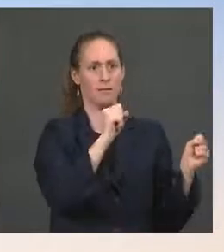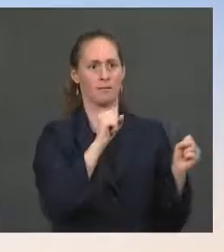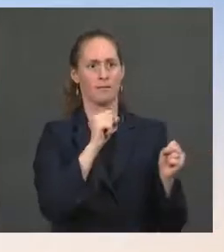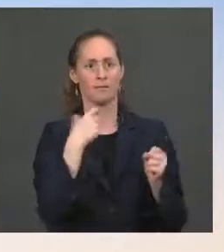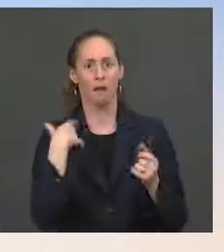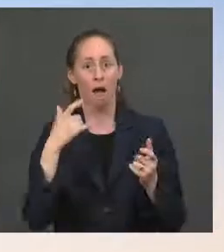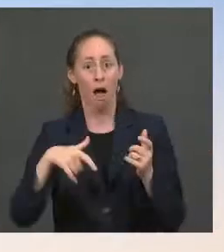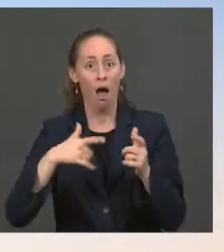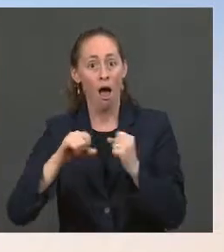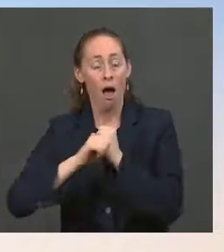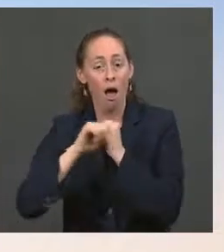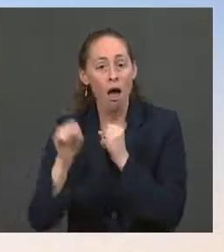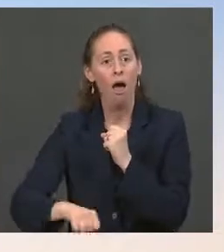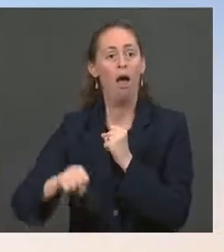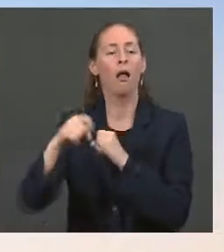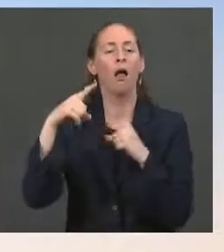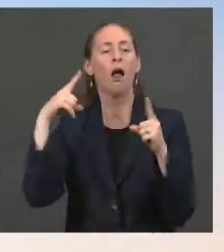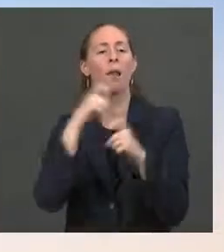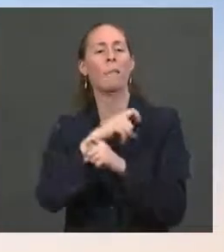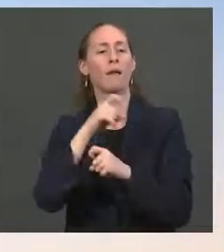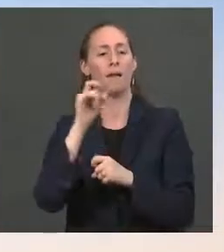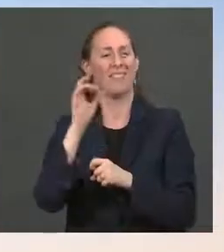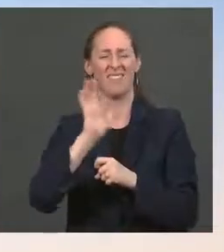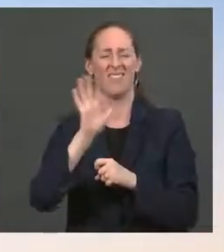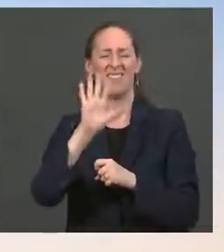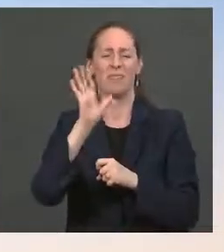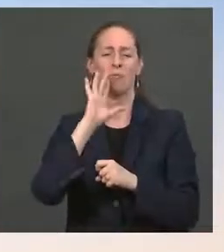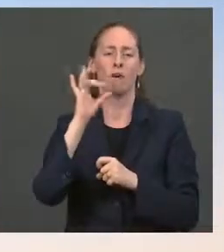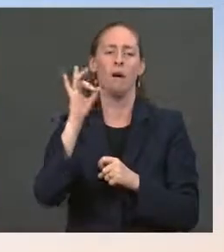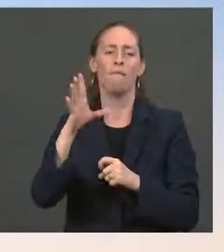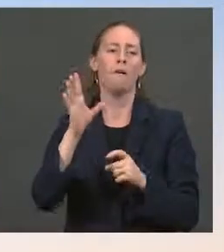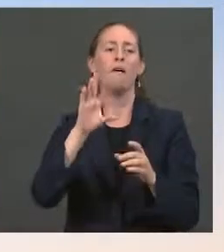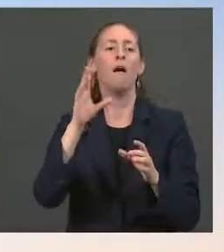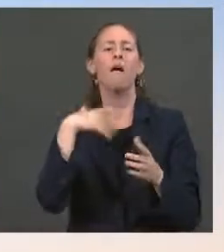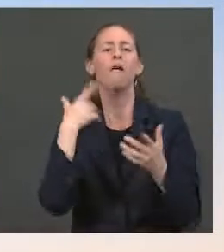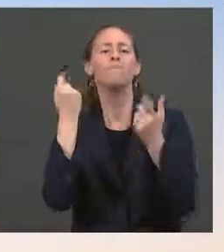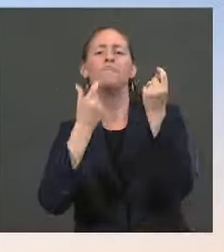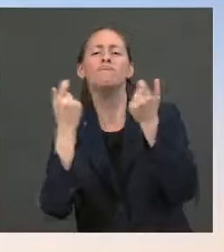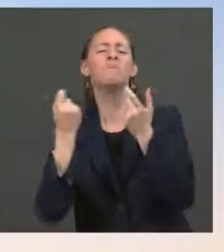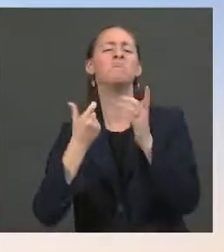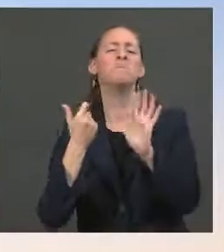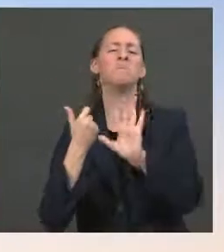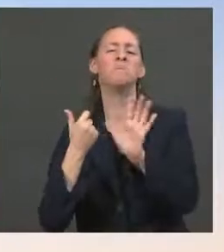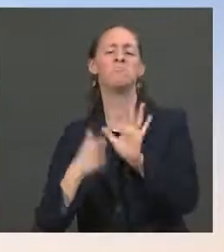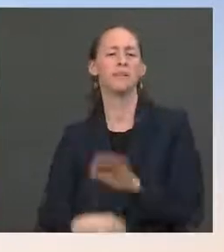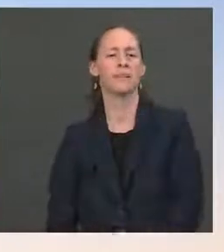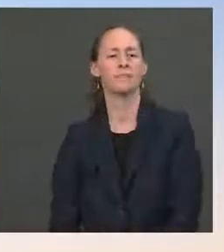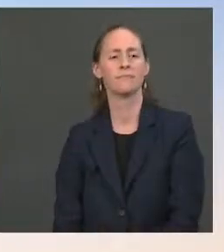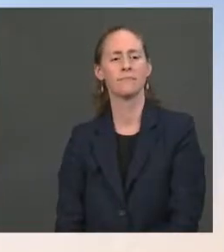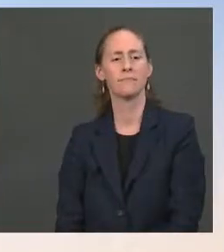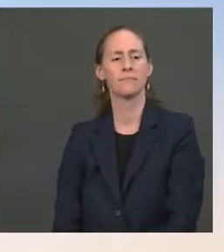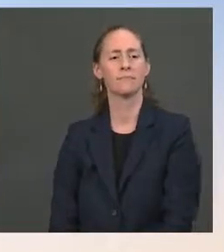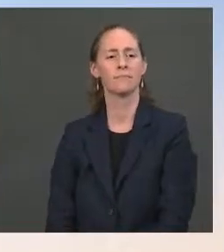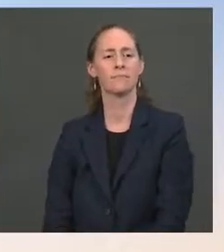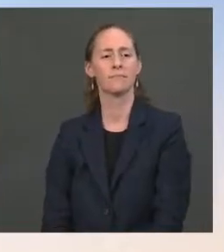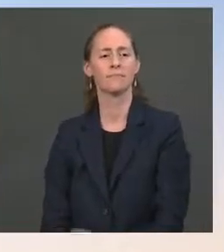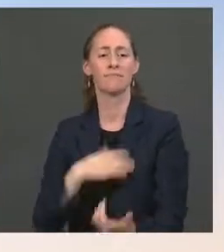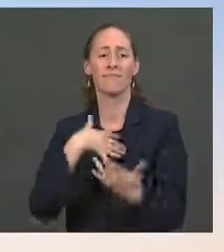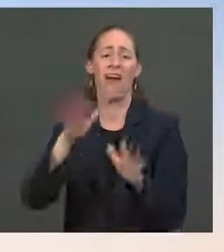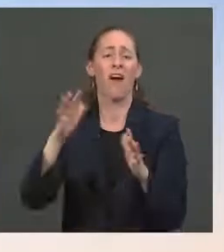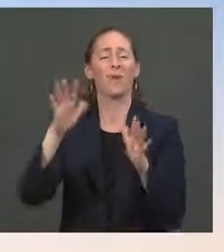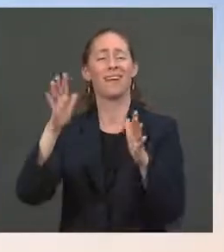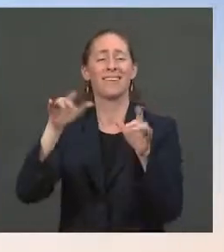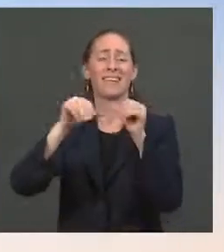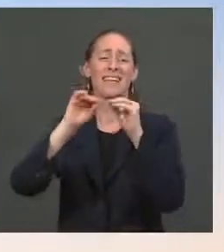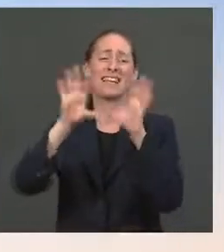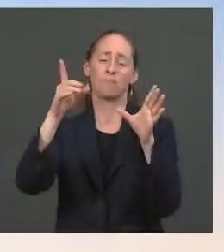process. That's exactly what that would be. We're not ruling out options because, as I said in response to an earlier question, we have to get this done. We have to